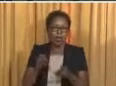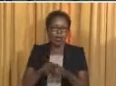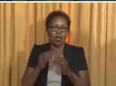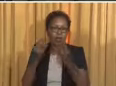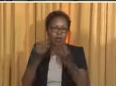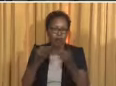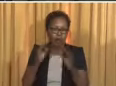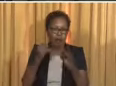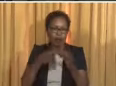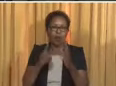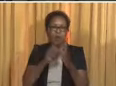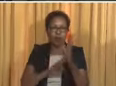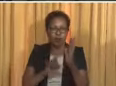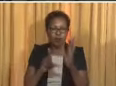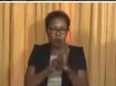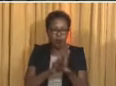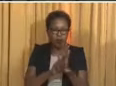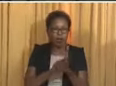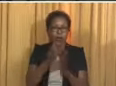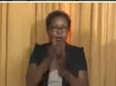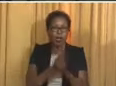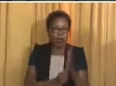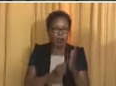of law. Article